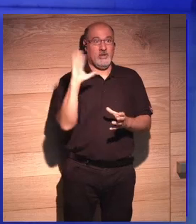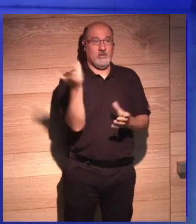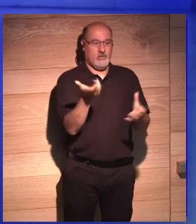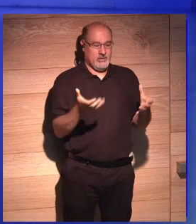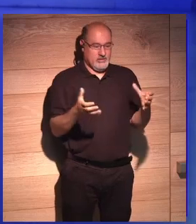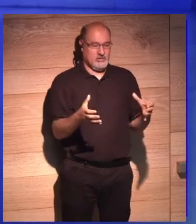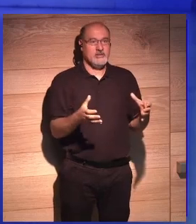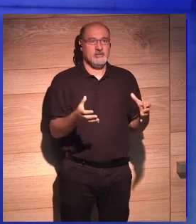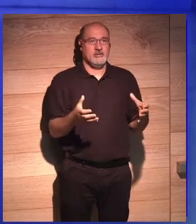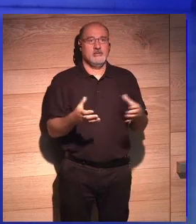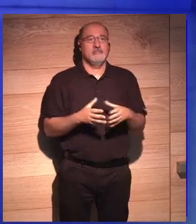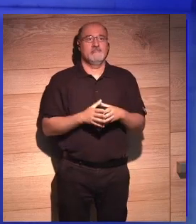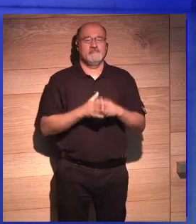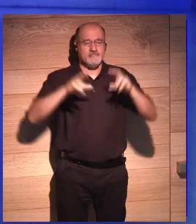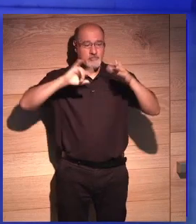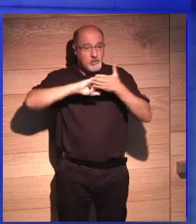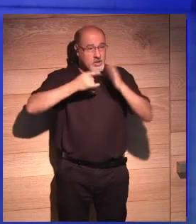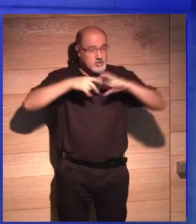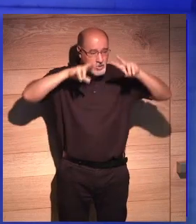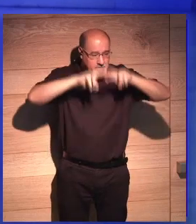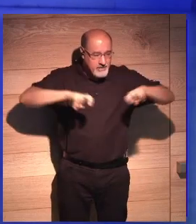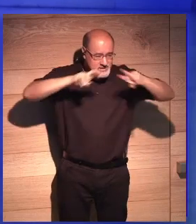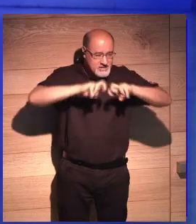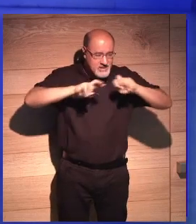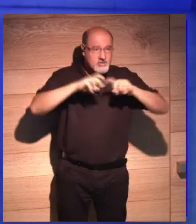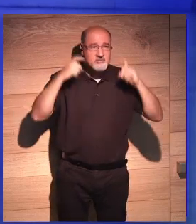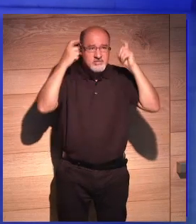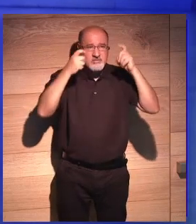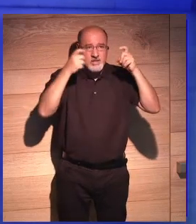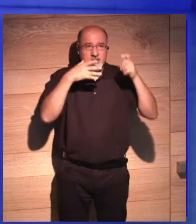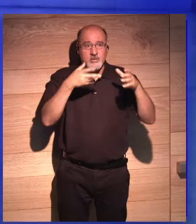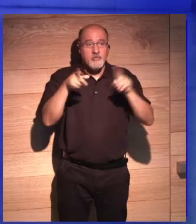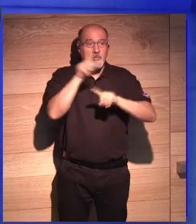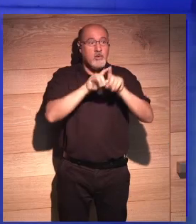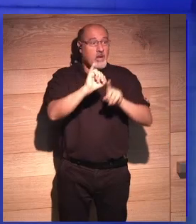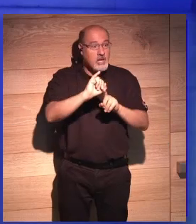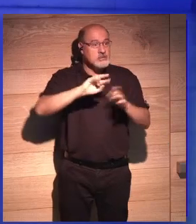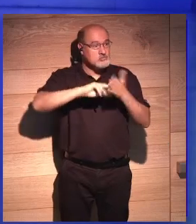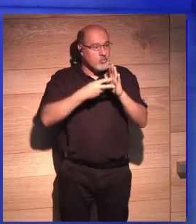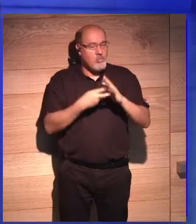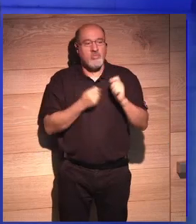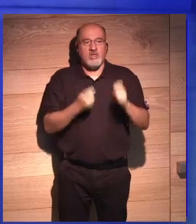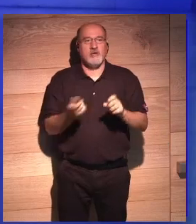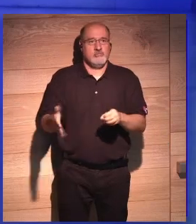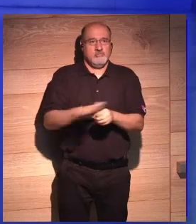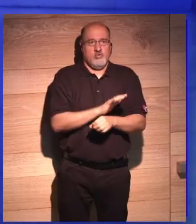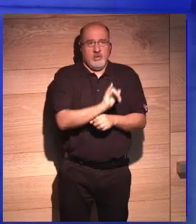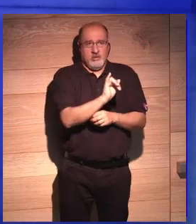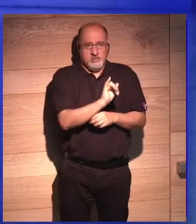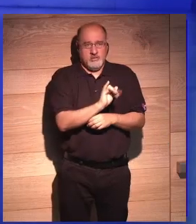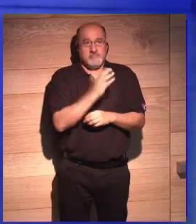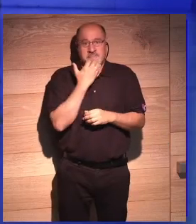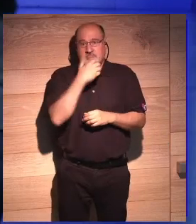project which was trying to solve a problem that we've been faced with, which is where lots of people in VR,